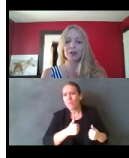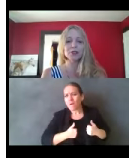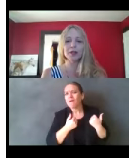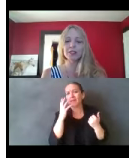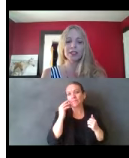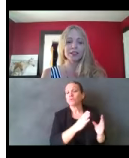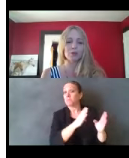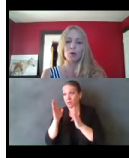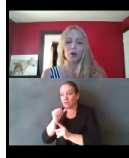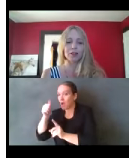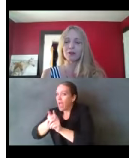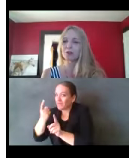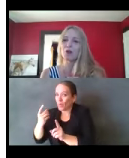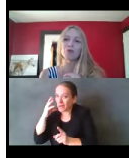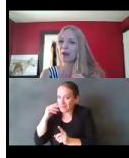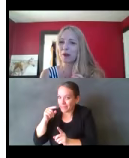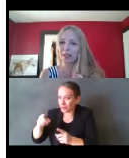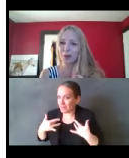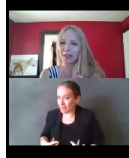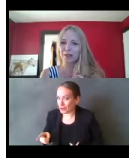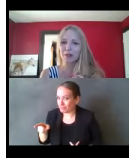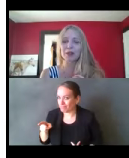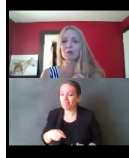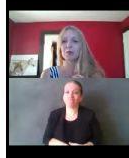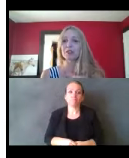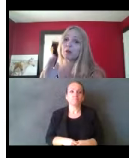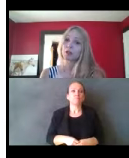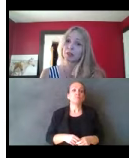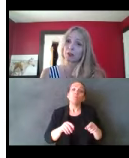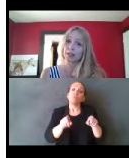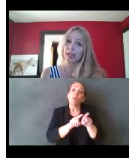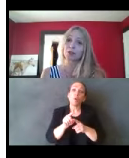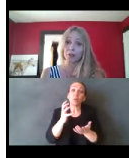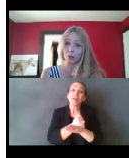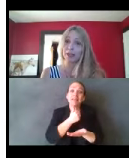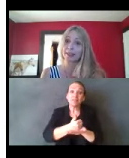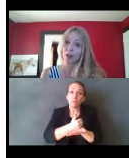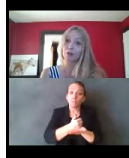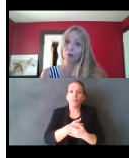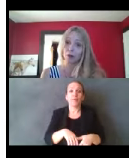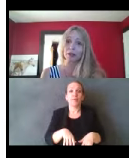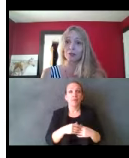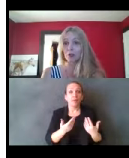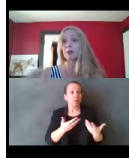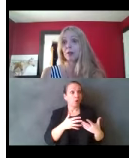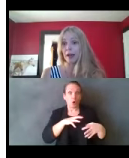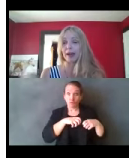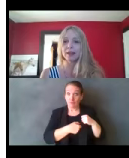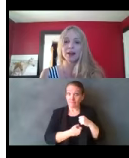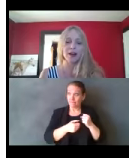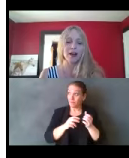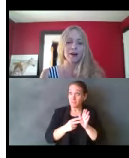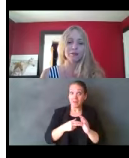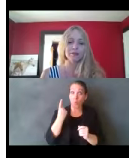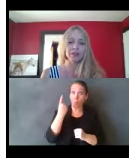Then there is ways to get support. There's no right way to grieve. Sometimes people say, well, it's been 3 days, you get 3 days off of work, so you should be